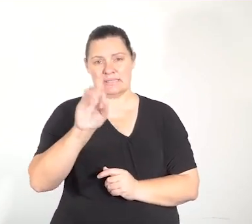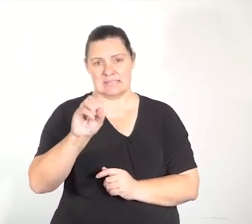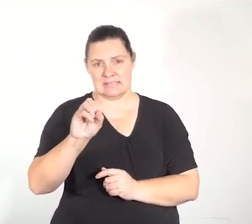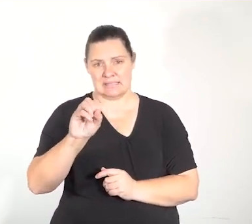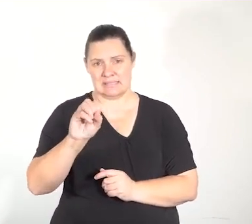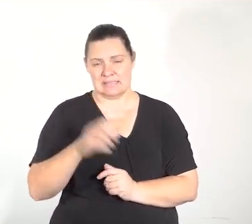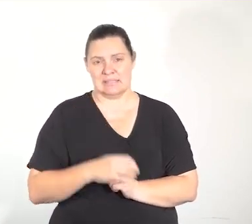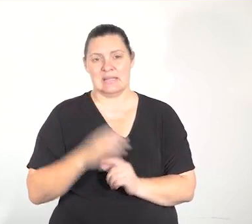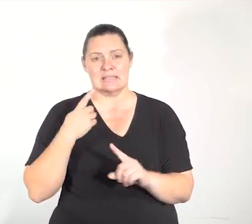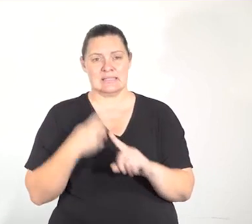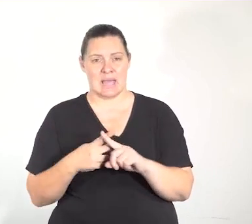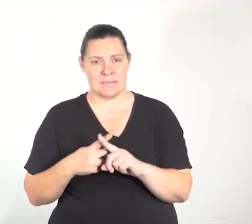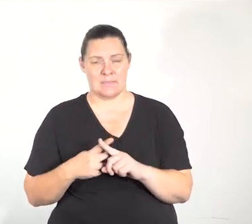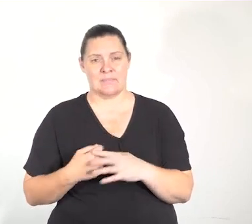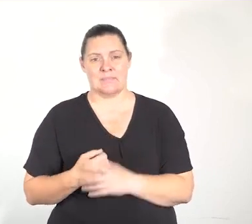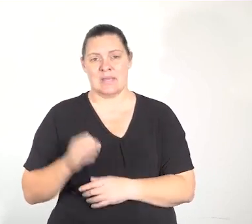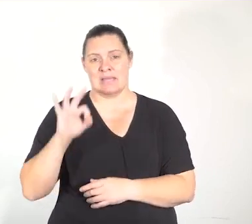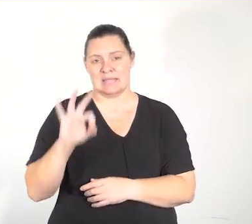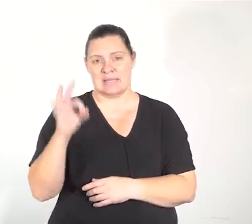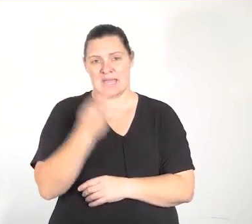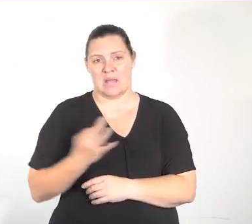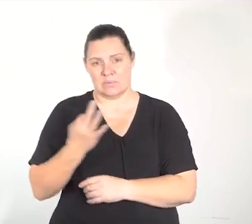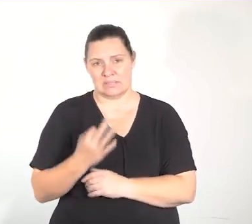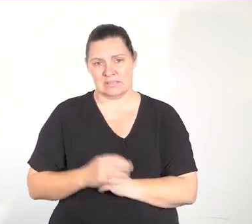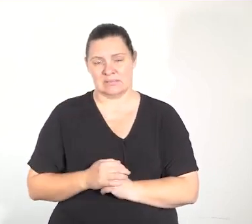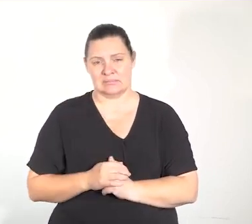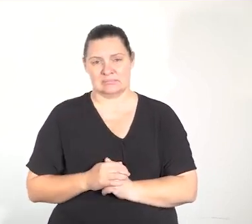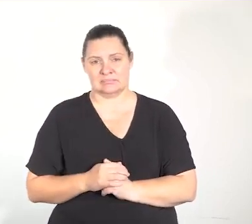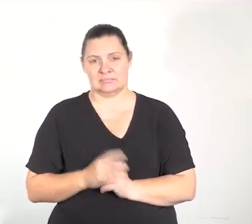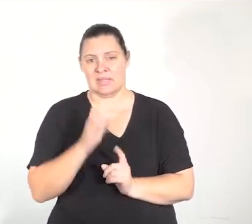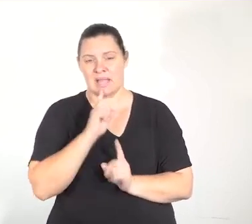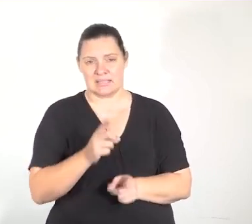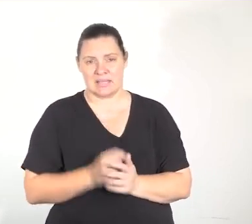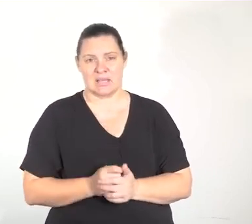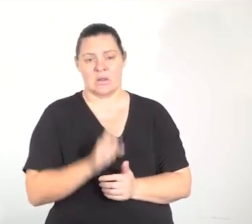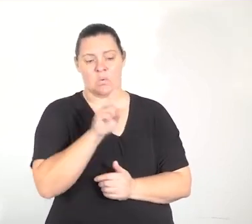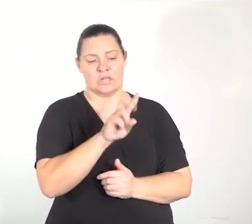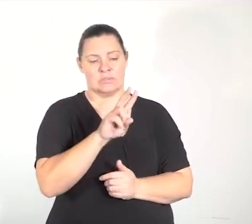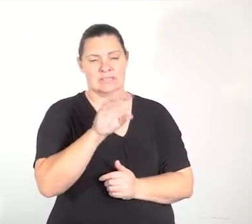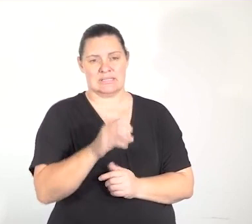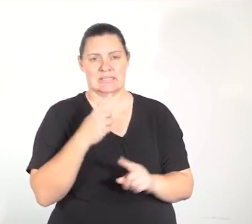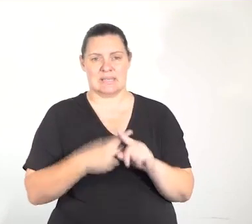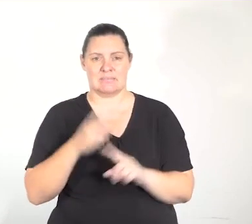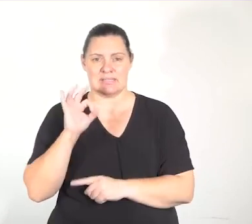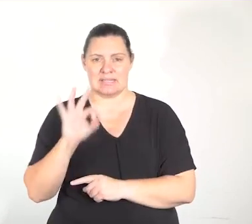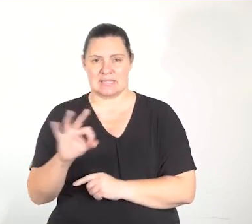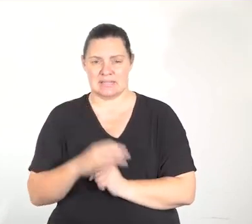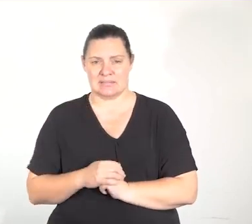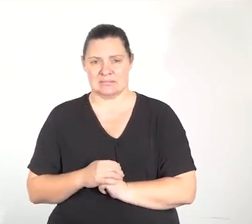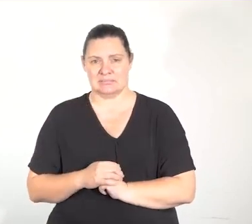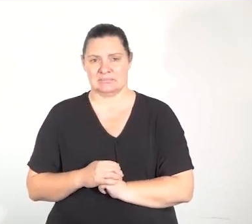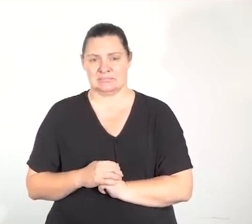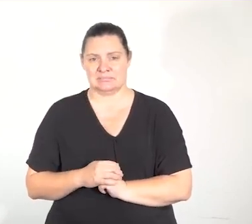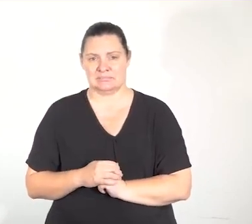120 kilometers. We are multiplying that with 3 hours. Do you have the answer? 120 multiplied by